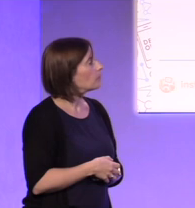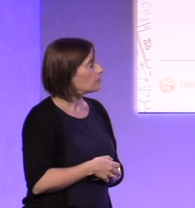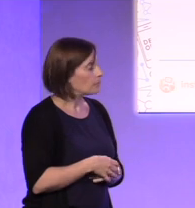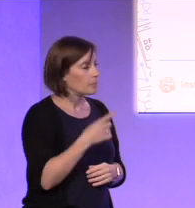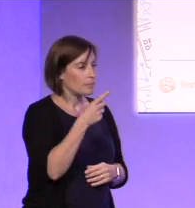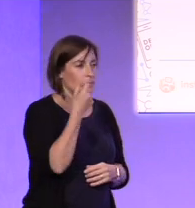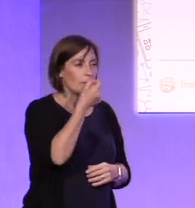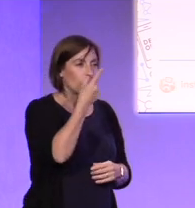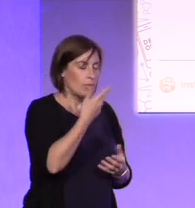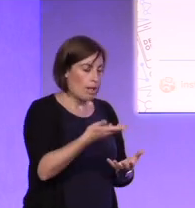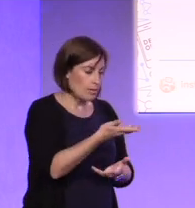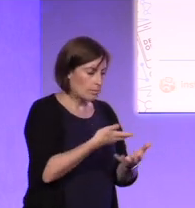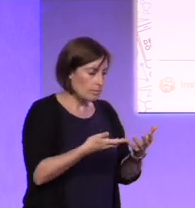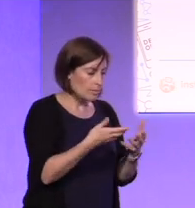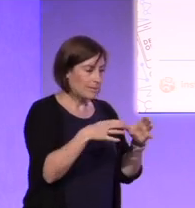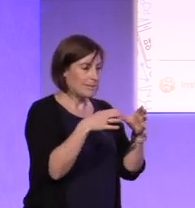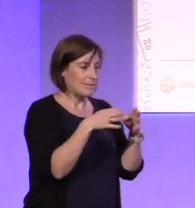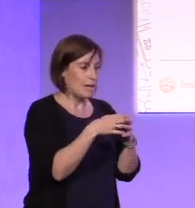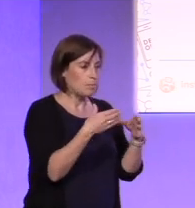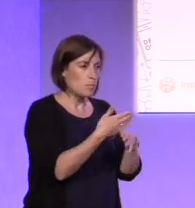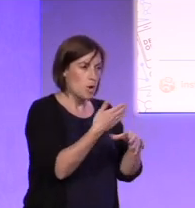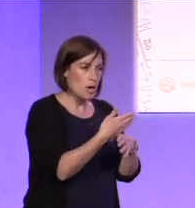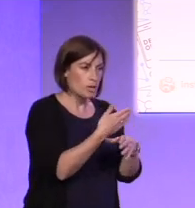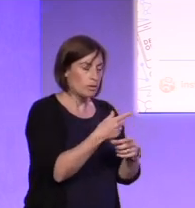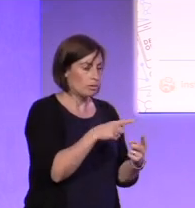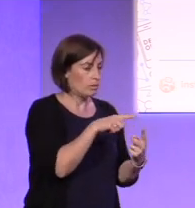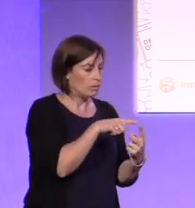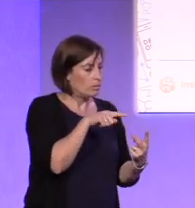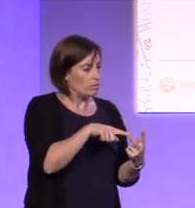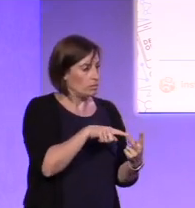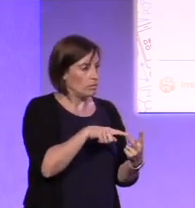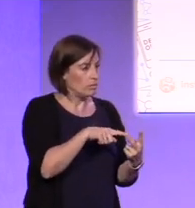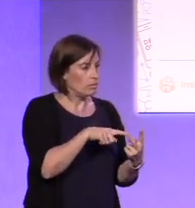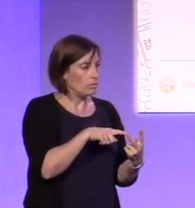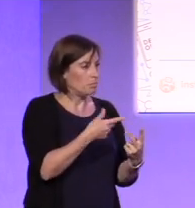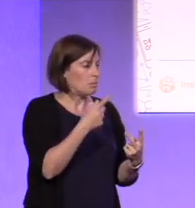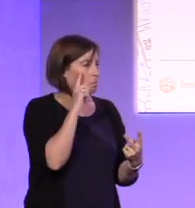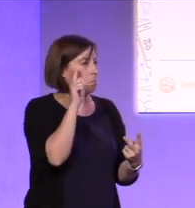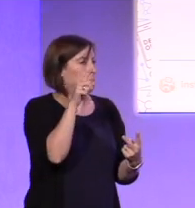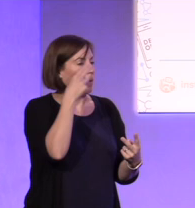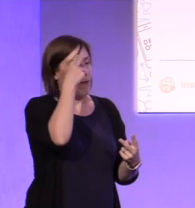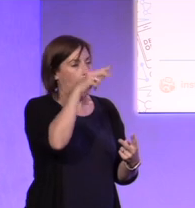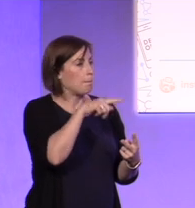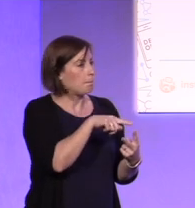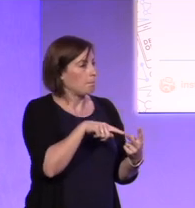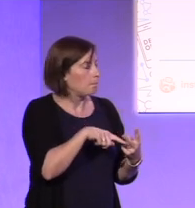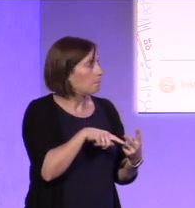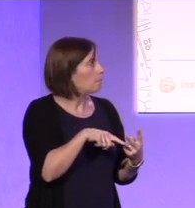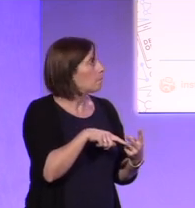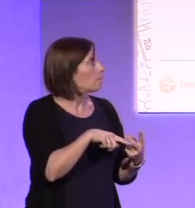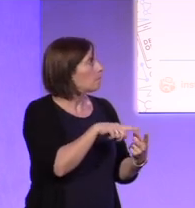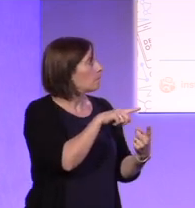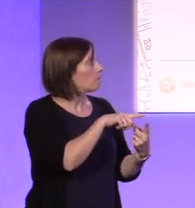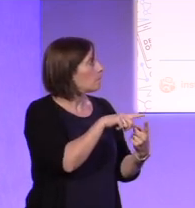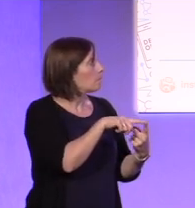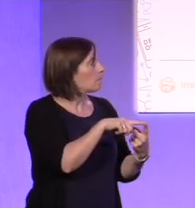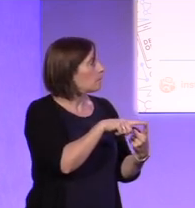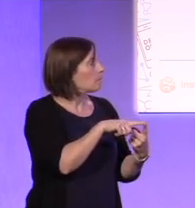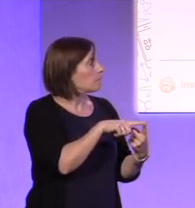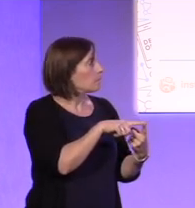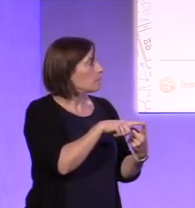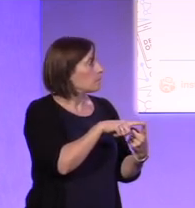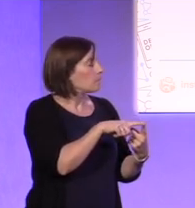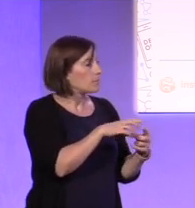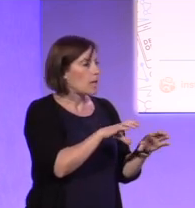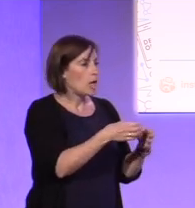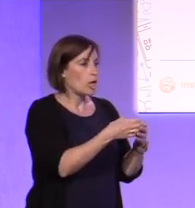different categories. We named these categories, and these are just arbitrary names. The first category was what we call commodity-based work. This